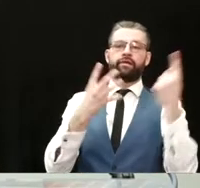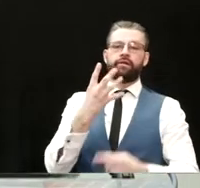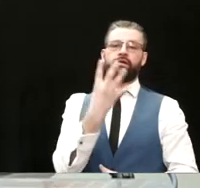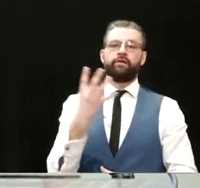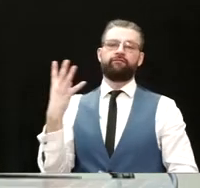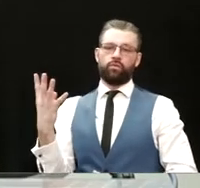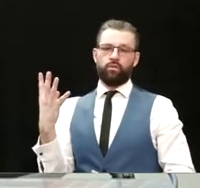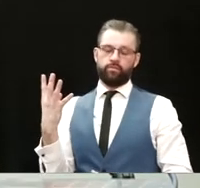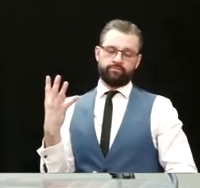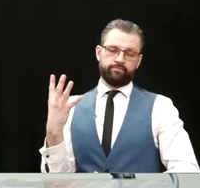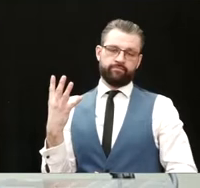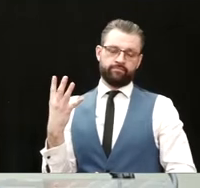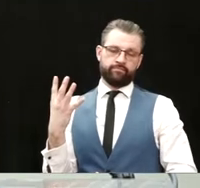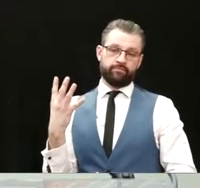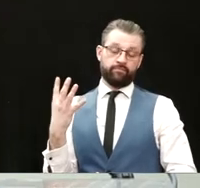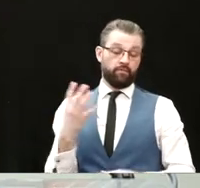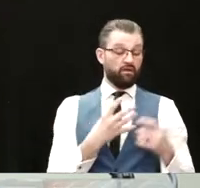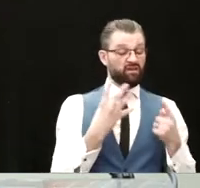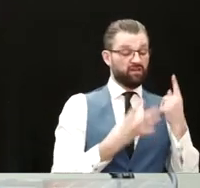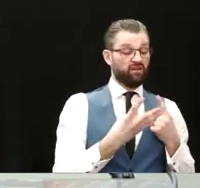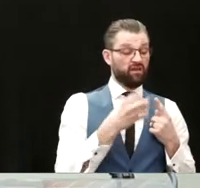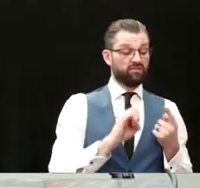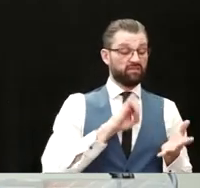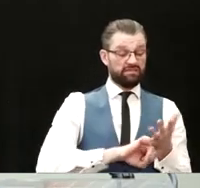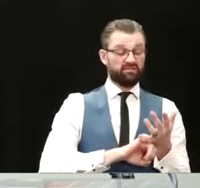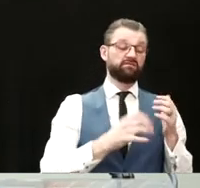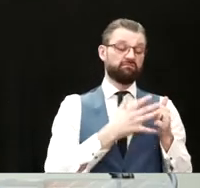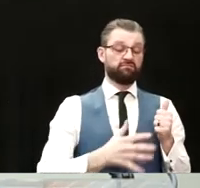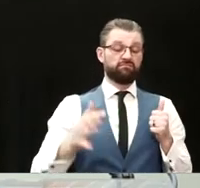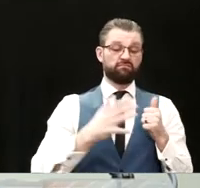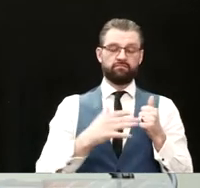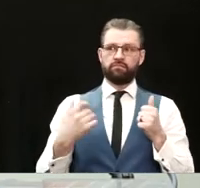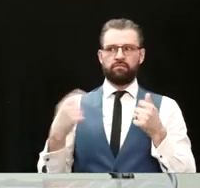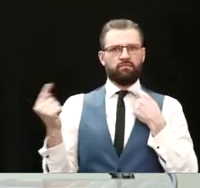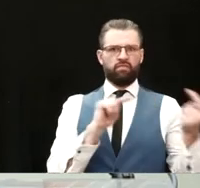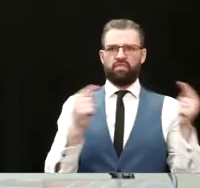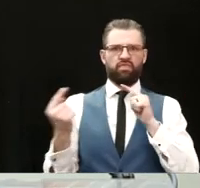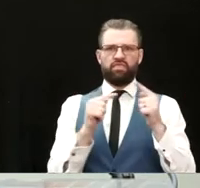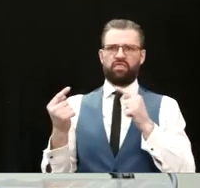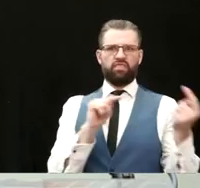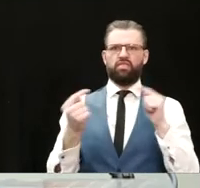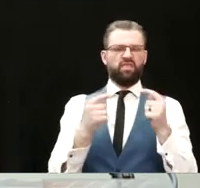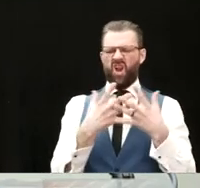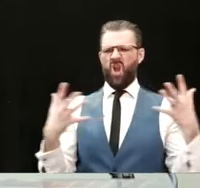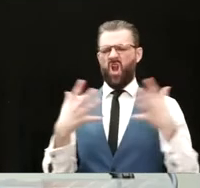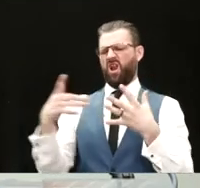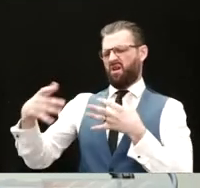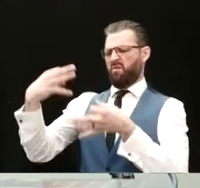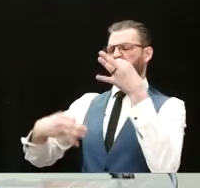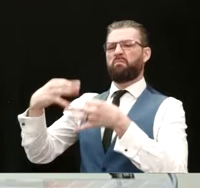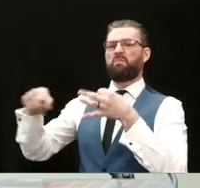1994. By 1990s, ongoing violence and discrimination in the society and politics had created a diaspora